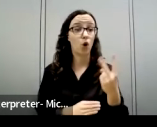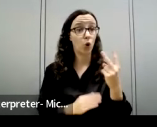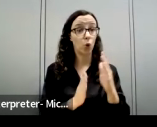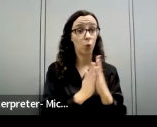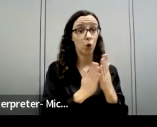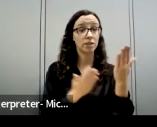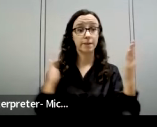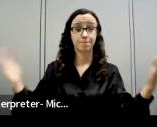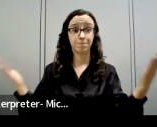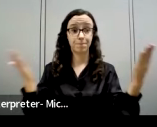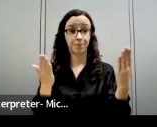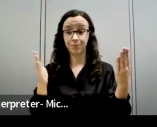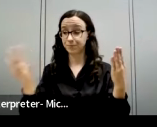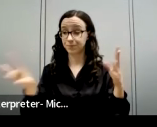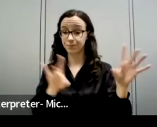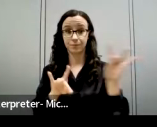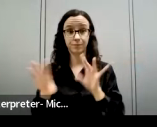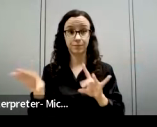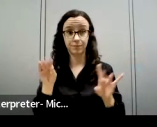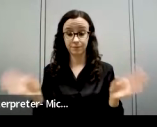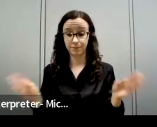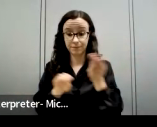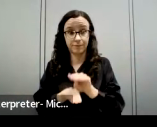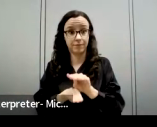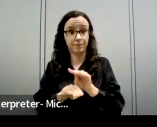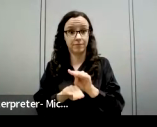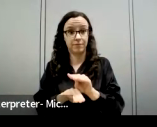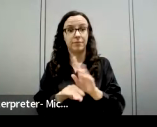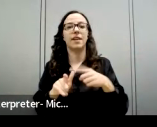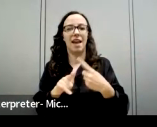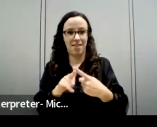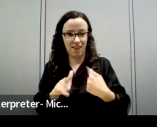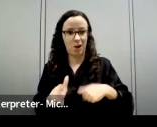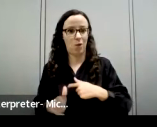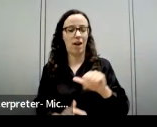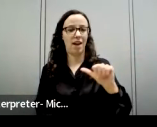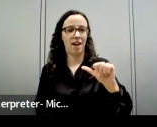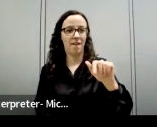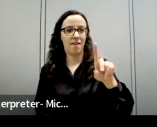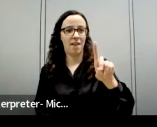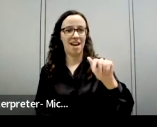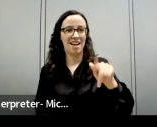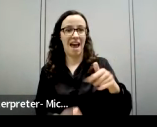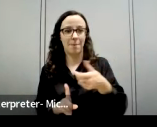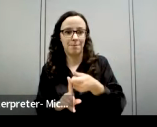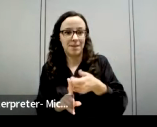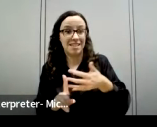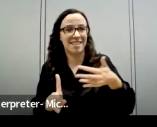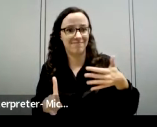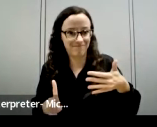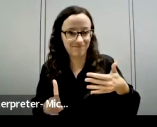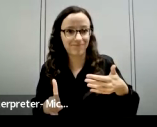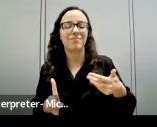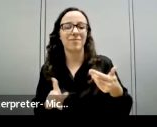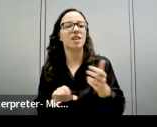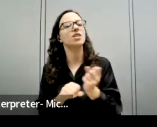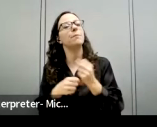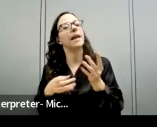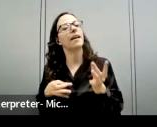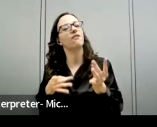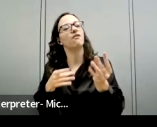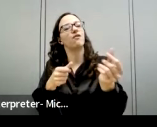together. And then after we do that remixing, we end up doing adapting because it doesn't flow anymore. So